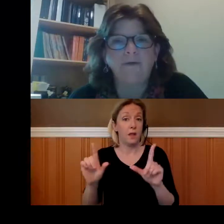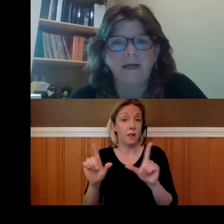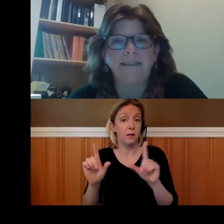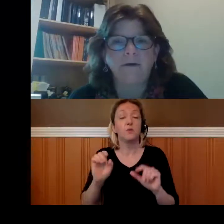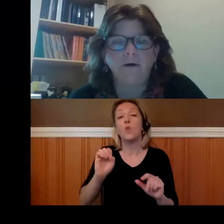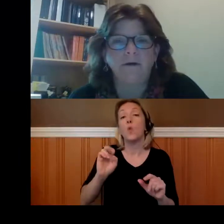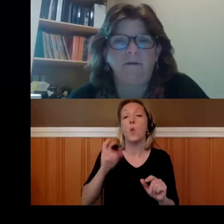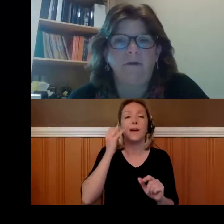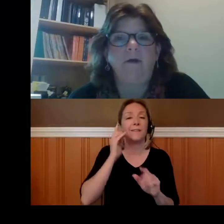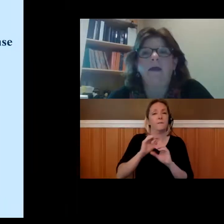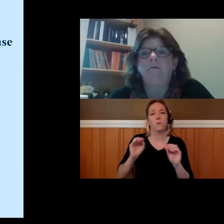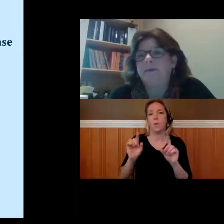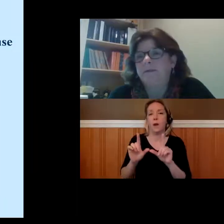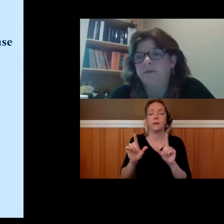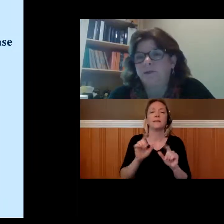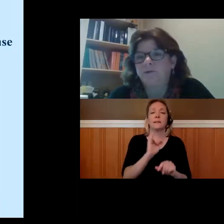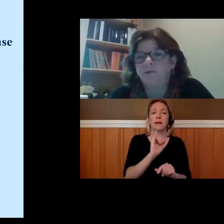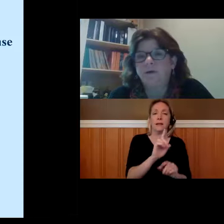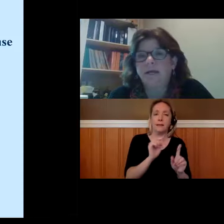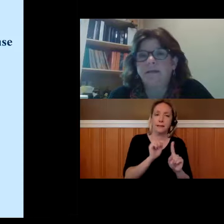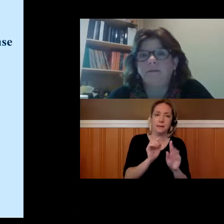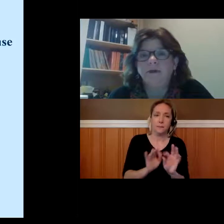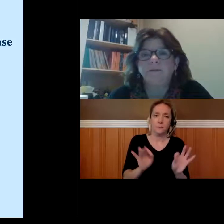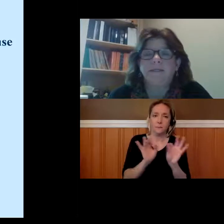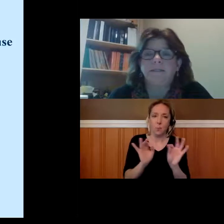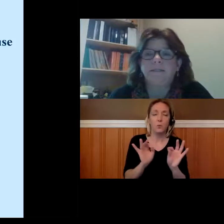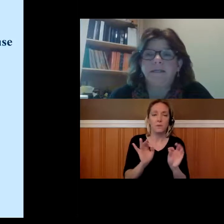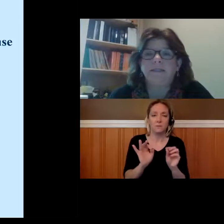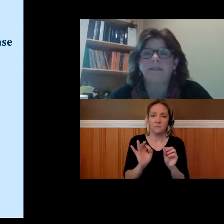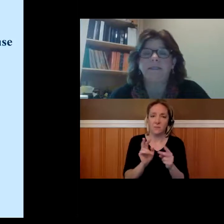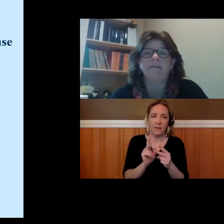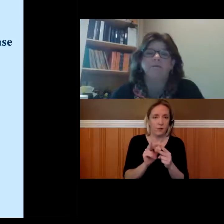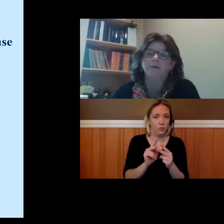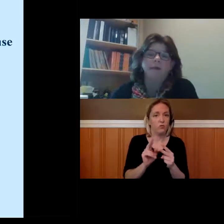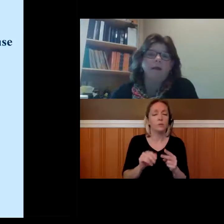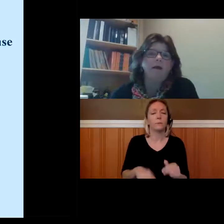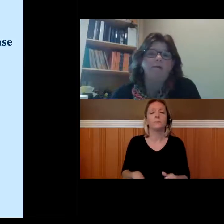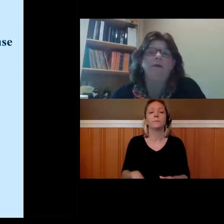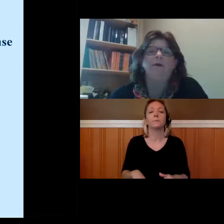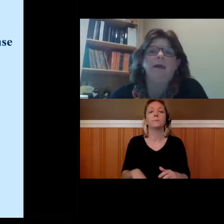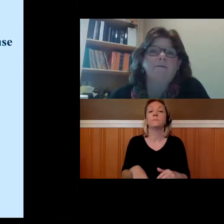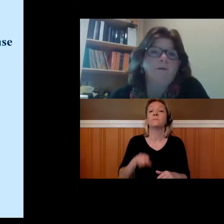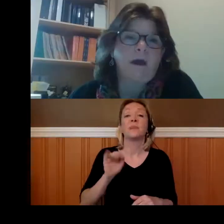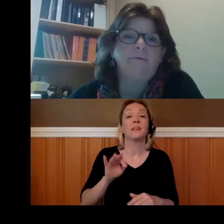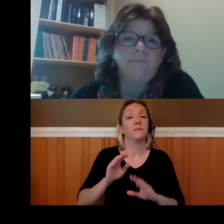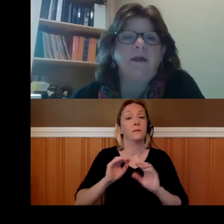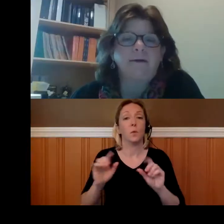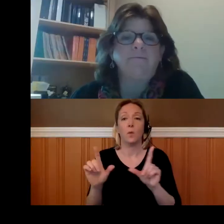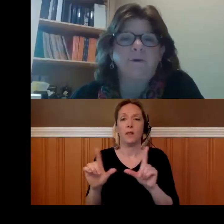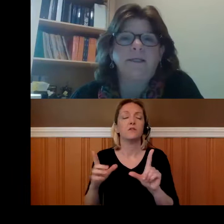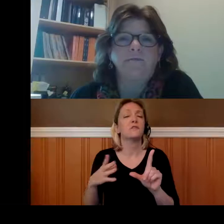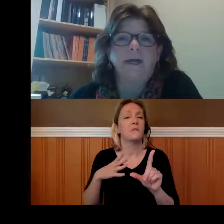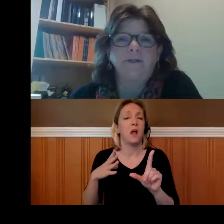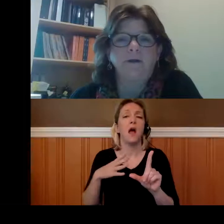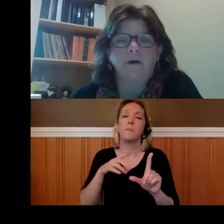card. Some children will start getting their driver's license at age 16, some may not. And if they're not, that photo